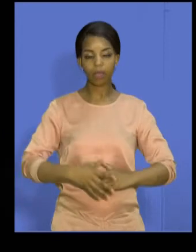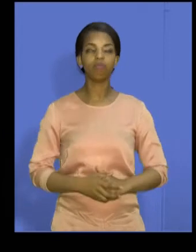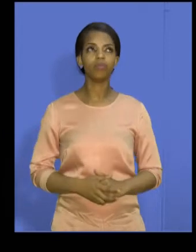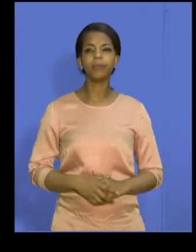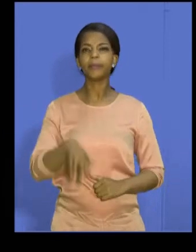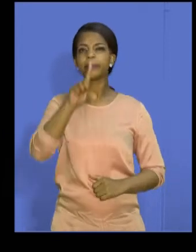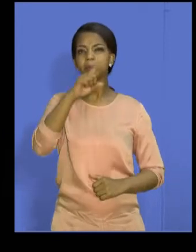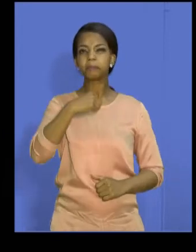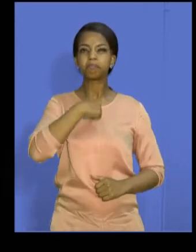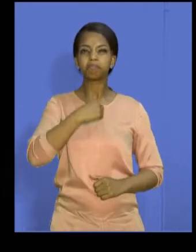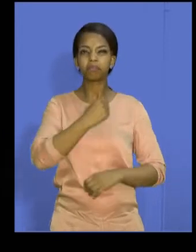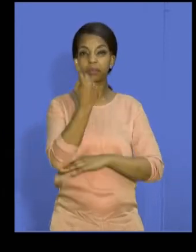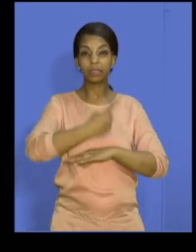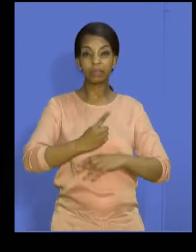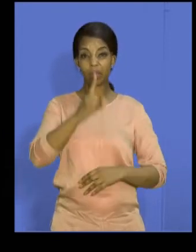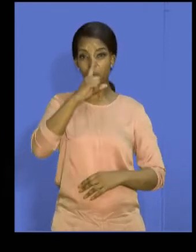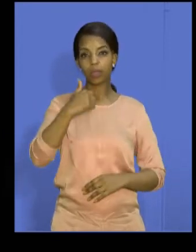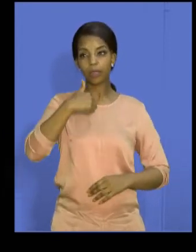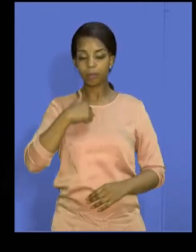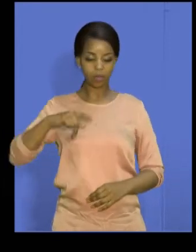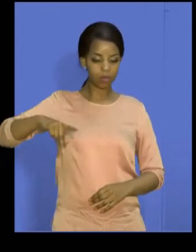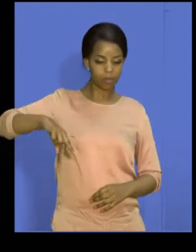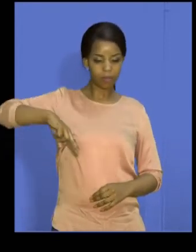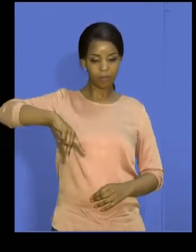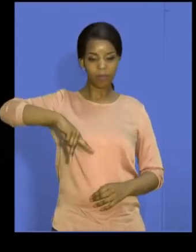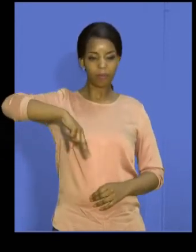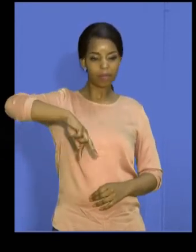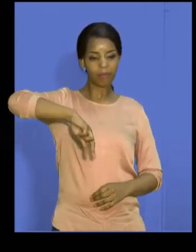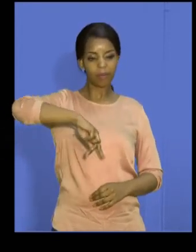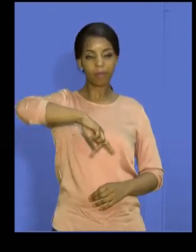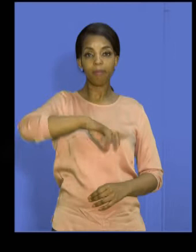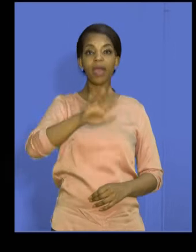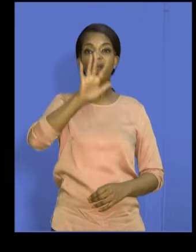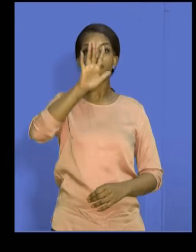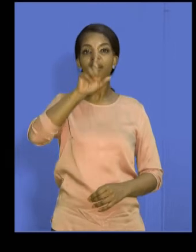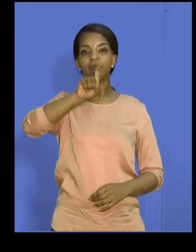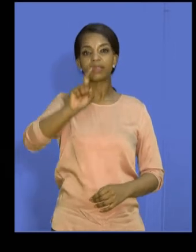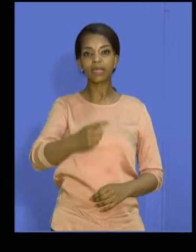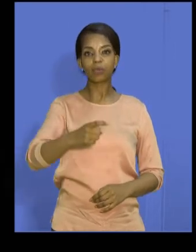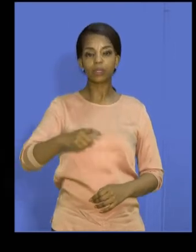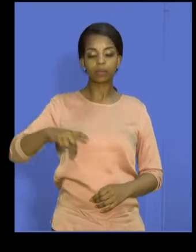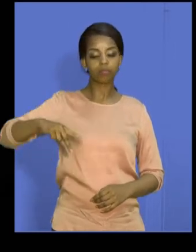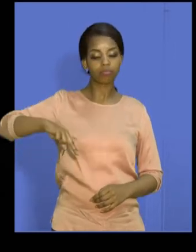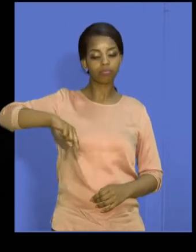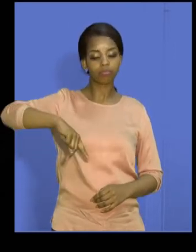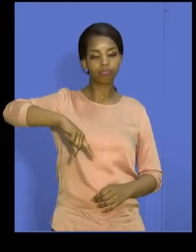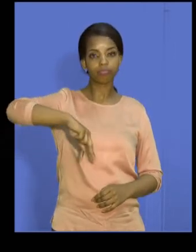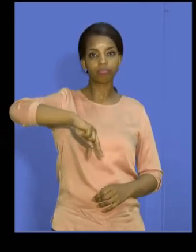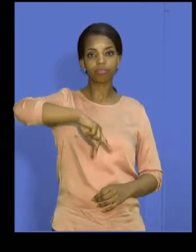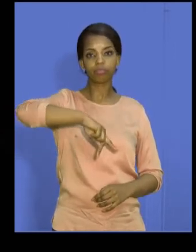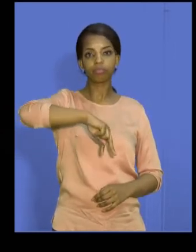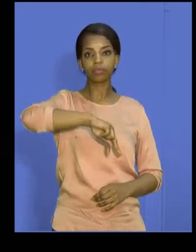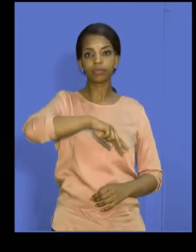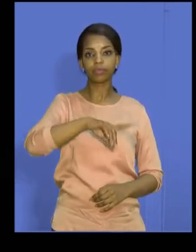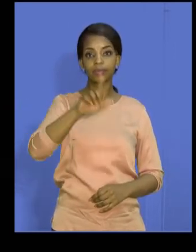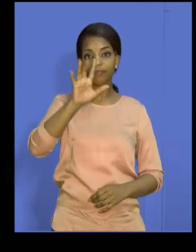to walk 5,000 steps, right? Then day 2, there is 5,000 steps. So the questions to you would